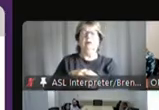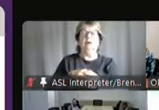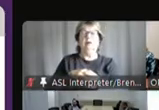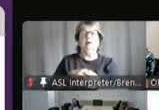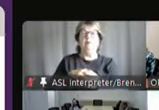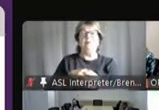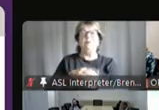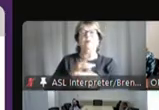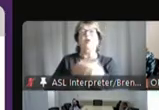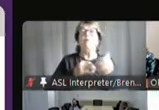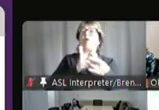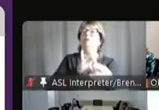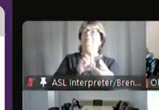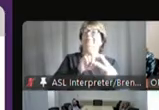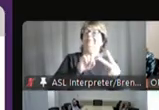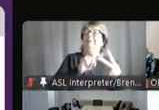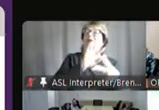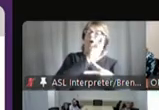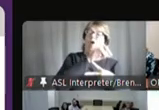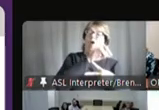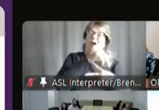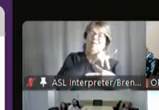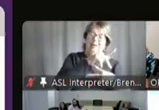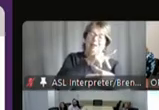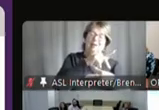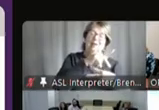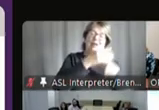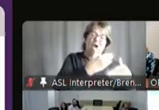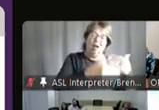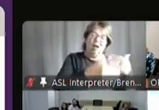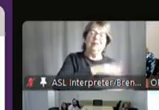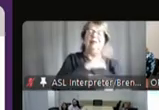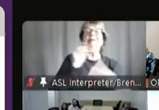RFP process and in terms of